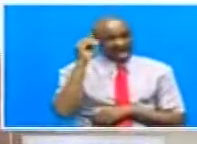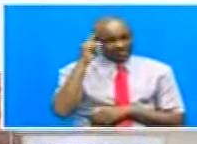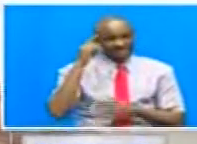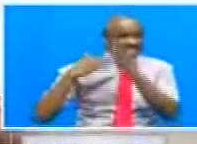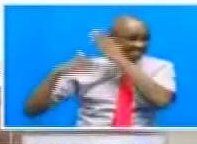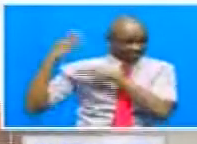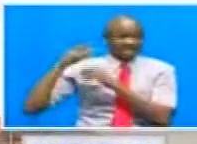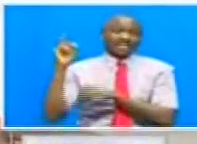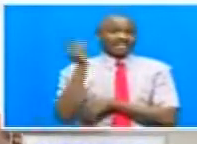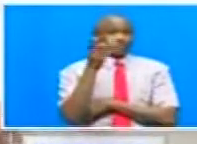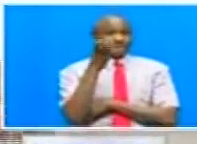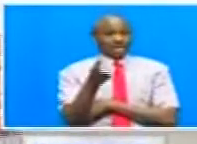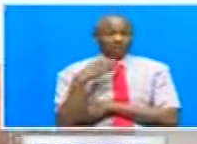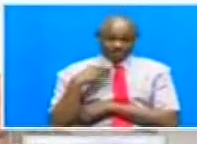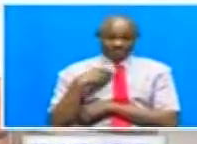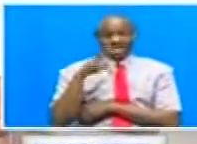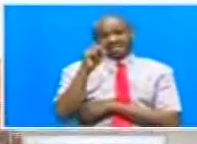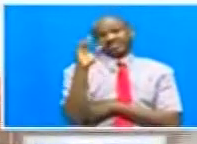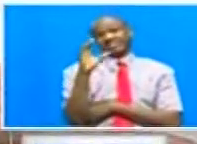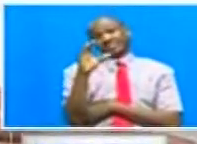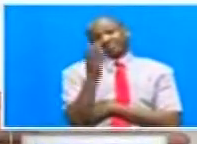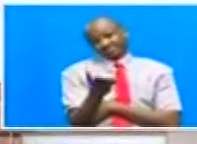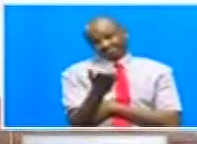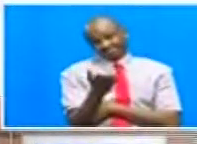in Nairobi has been handled by